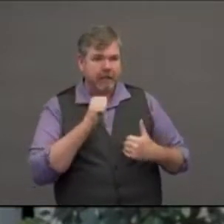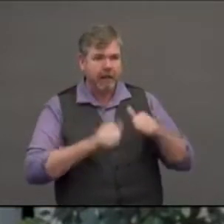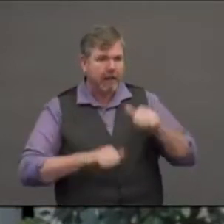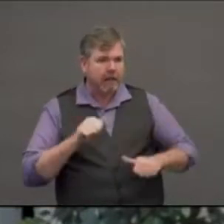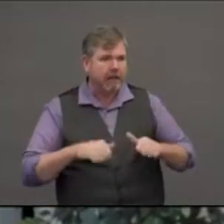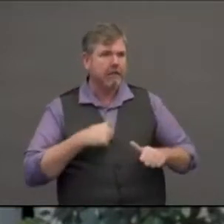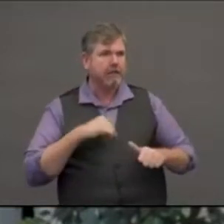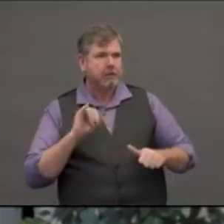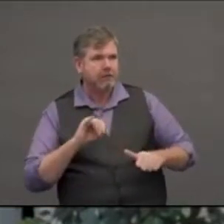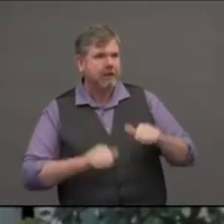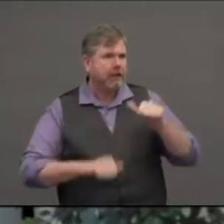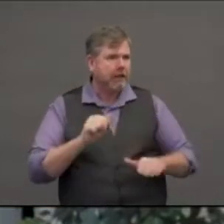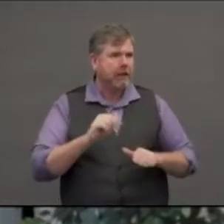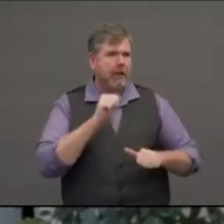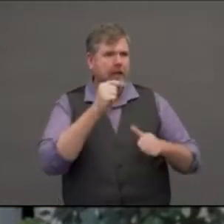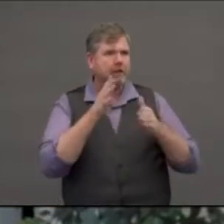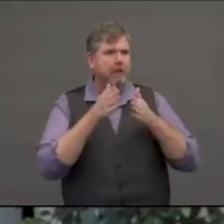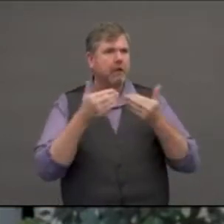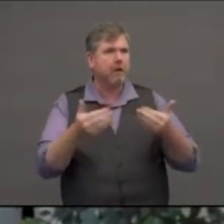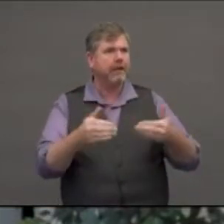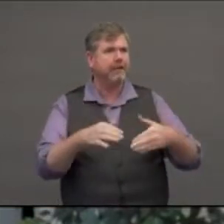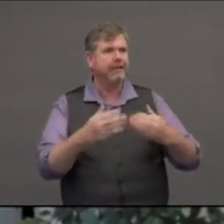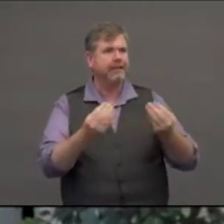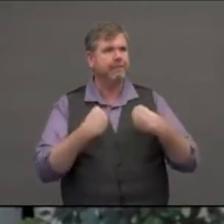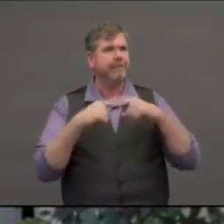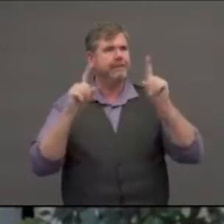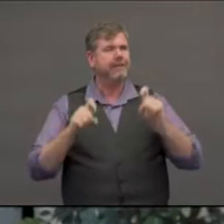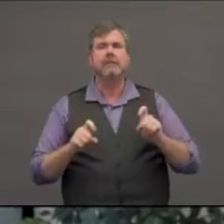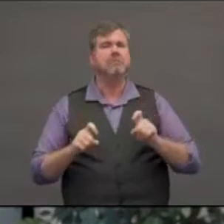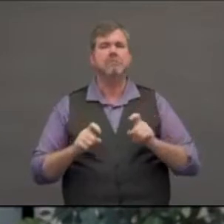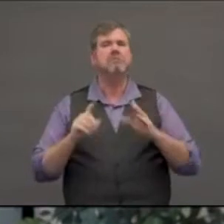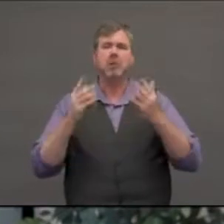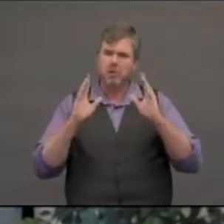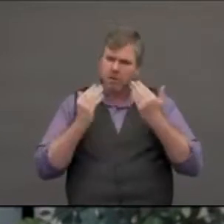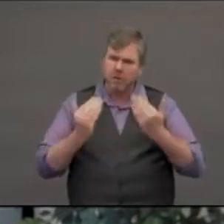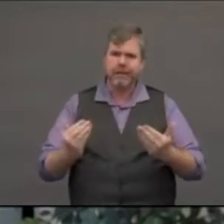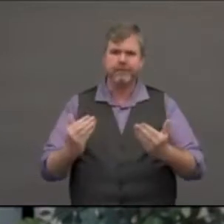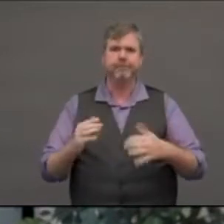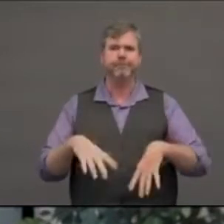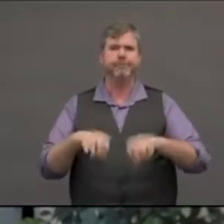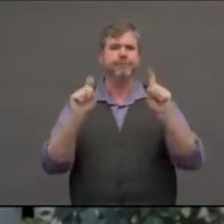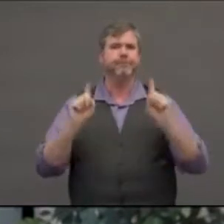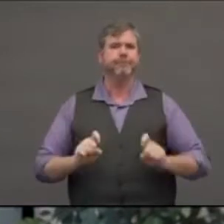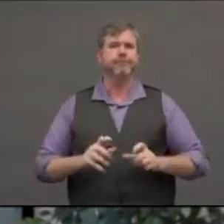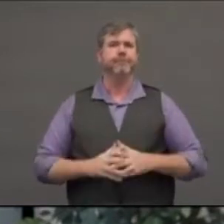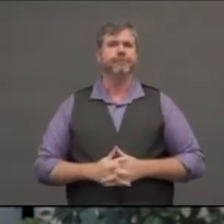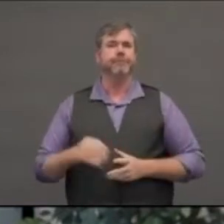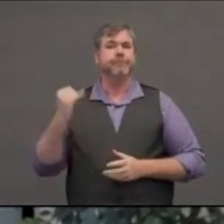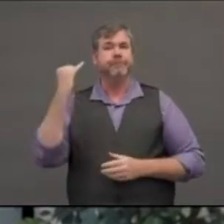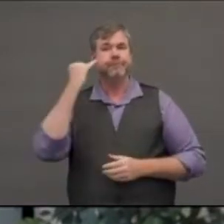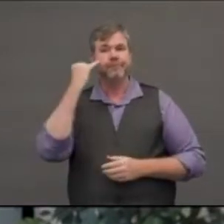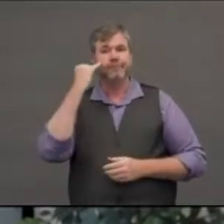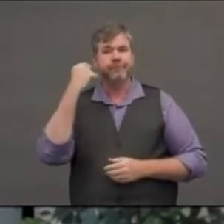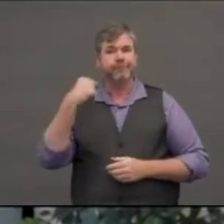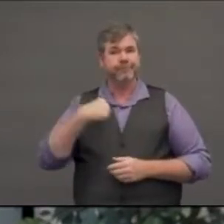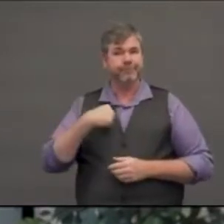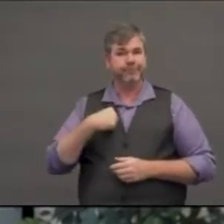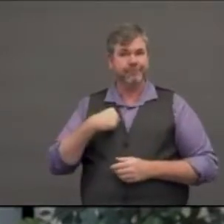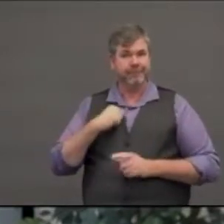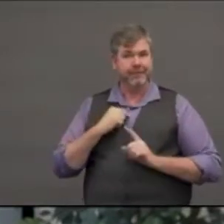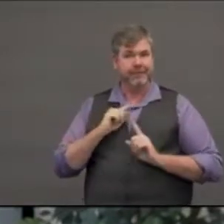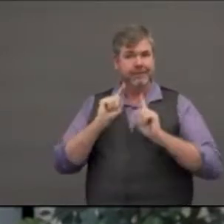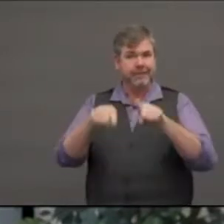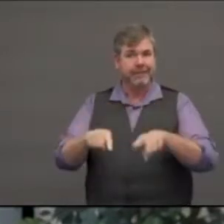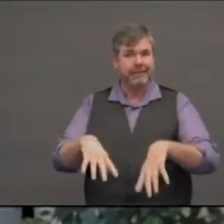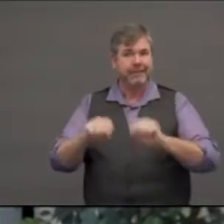be denied if I get tested at a county pop-up location and I have insurance? No, not at all. People